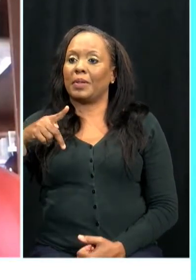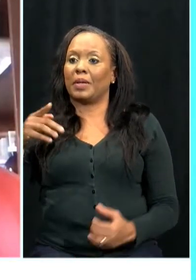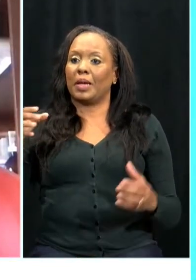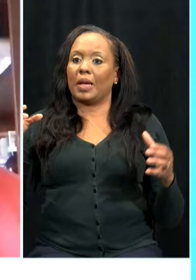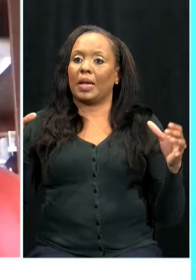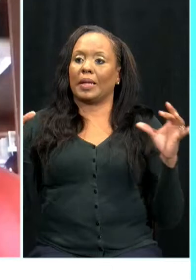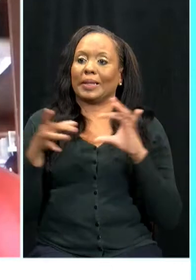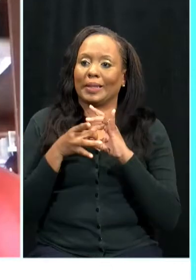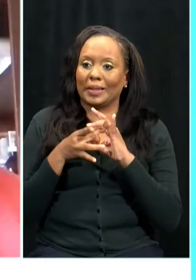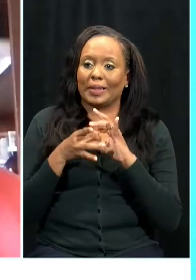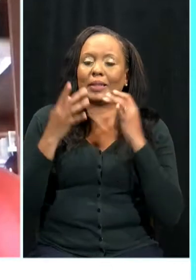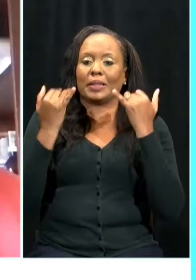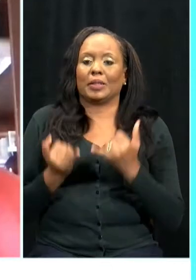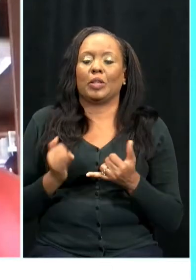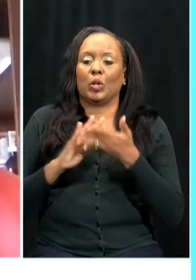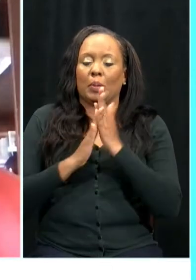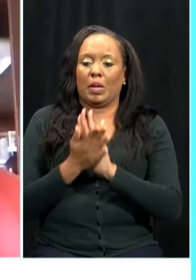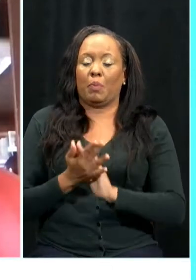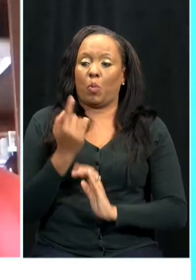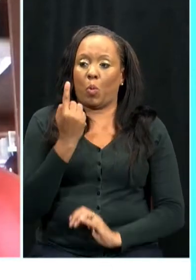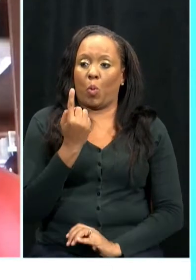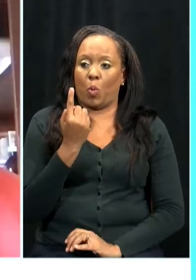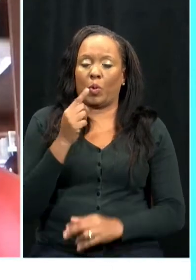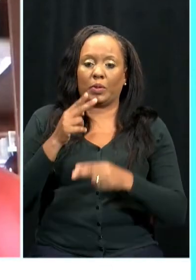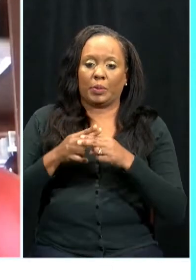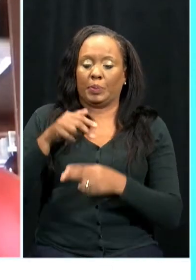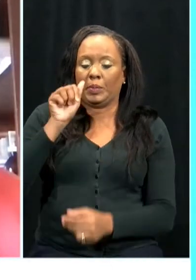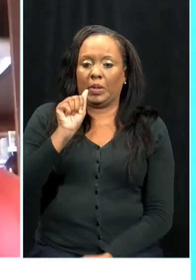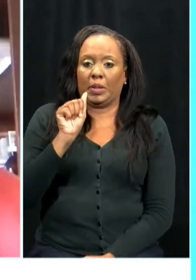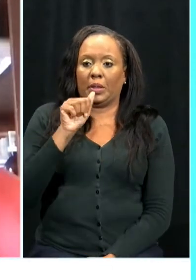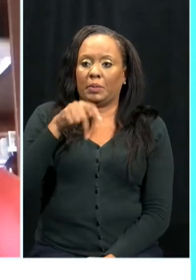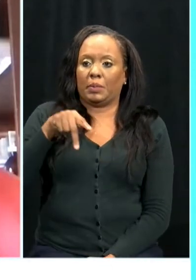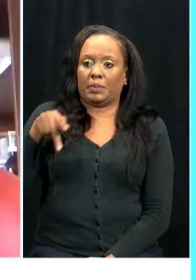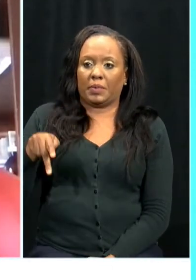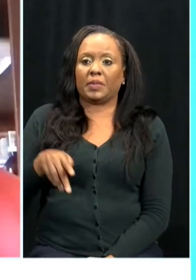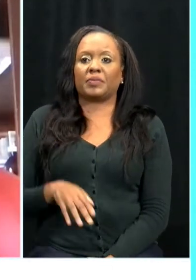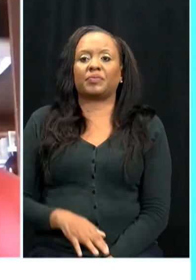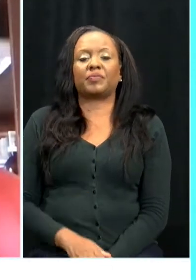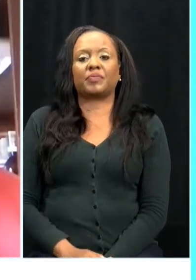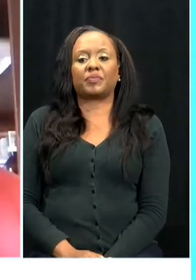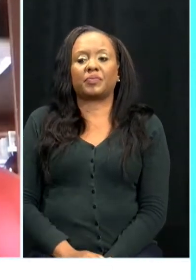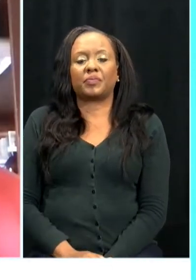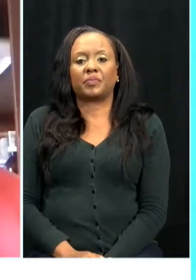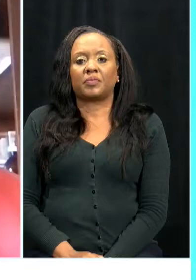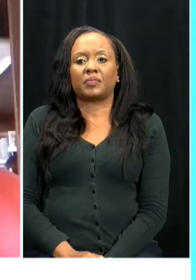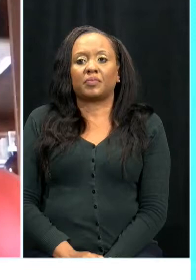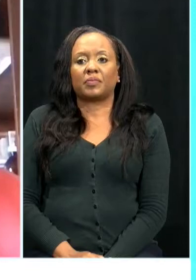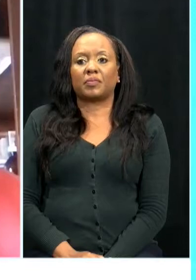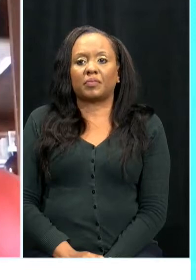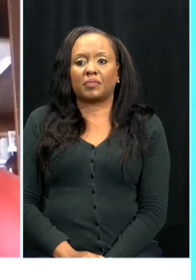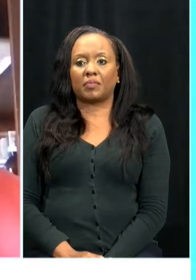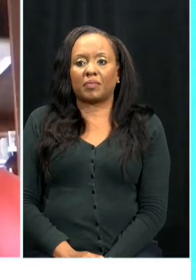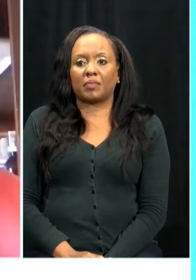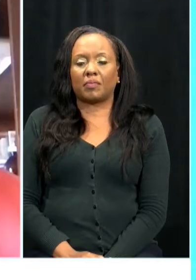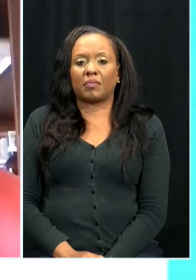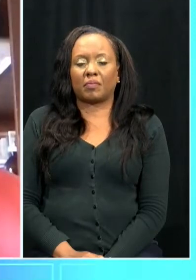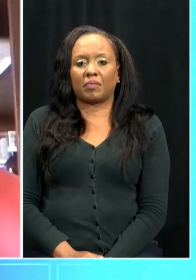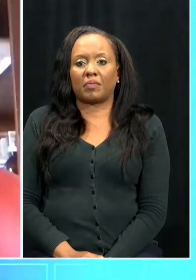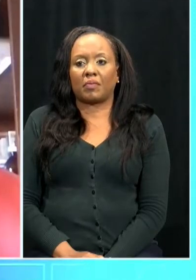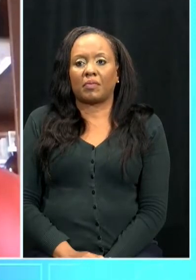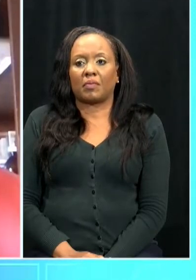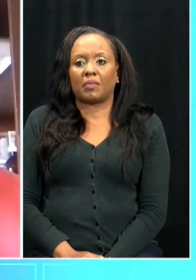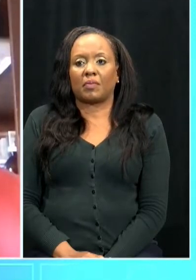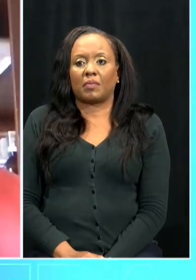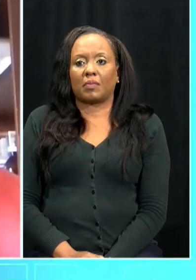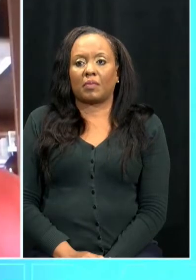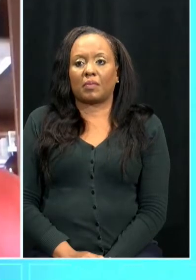Progress, Democracy and Development. Do you think that the two parties coming together have a better